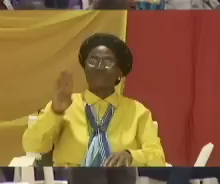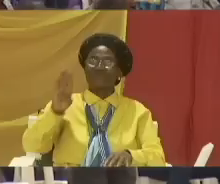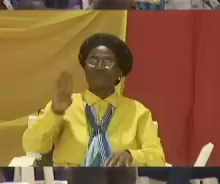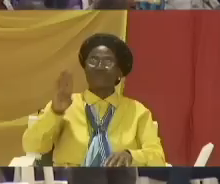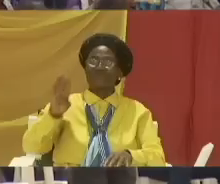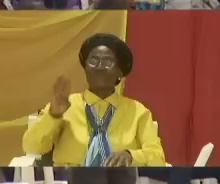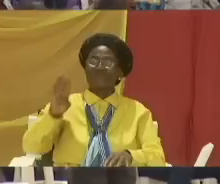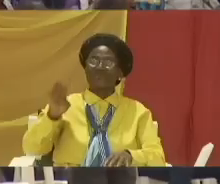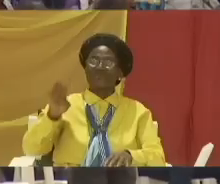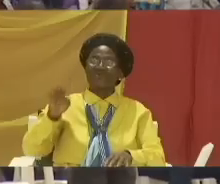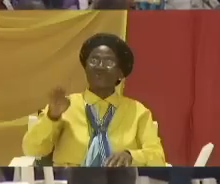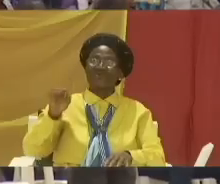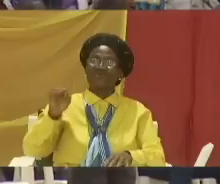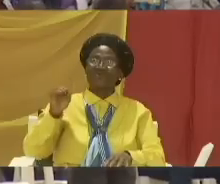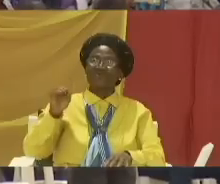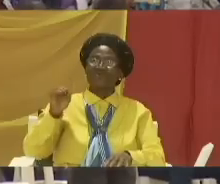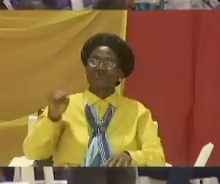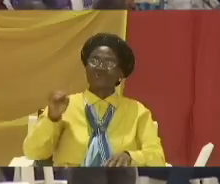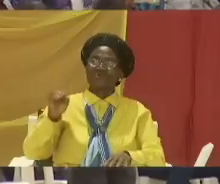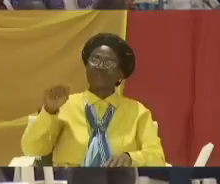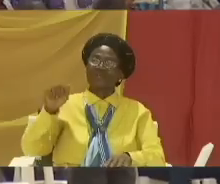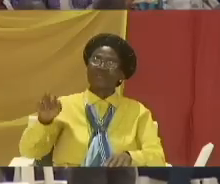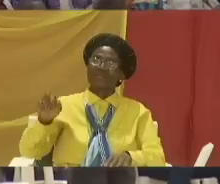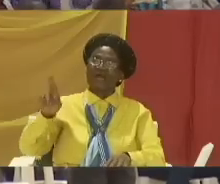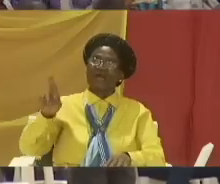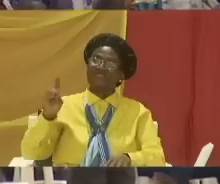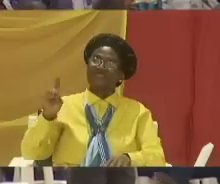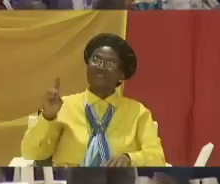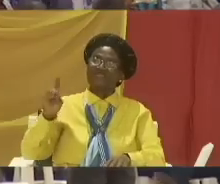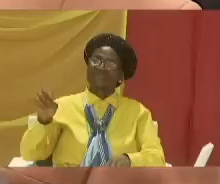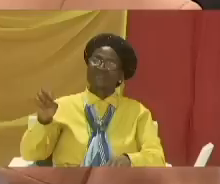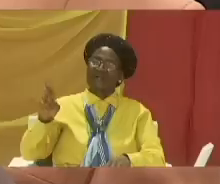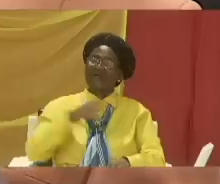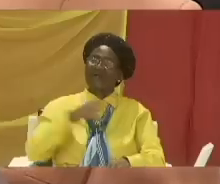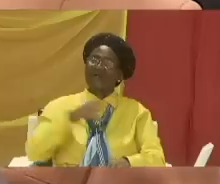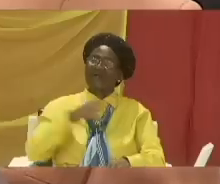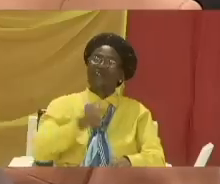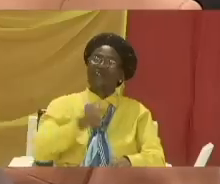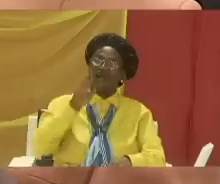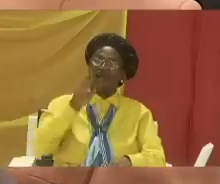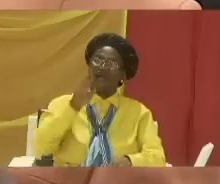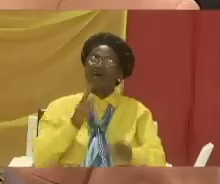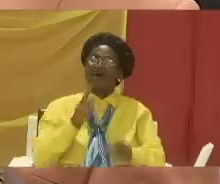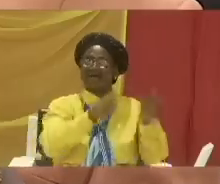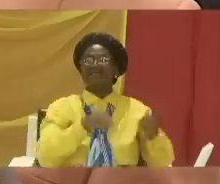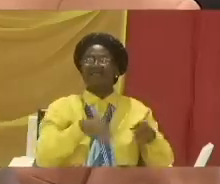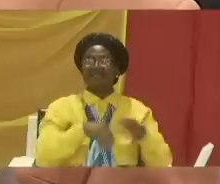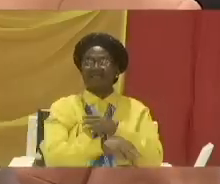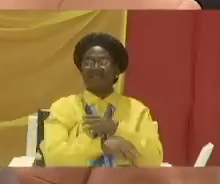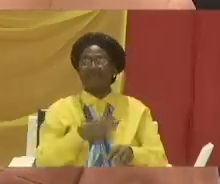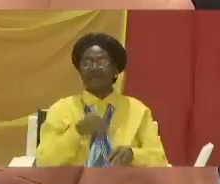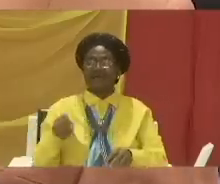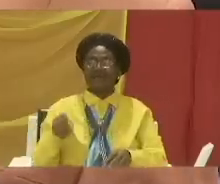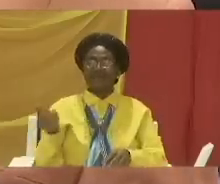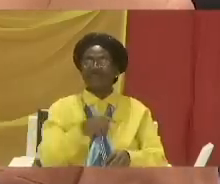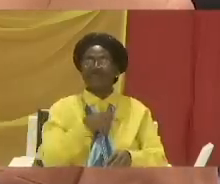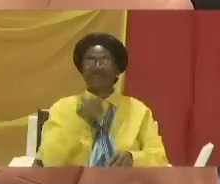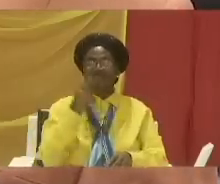You do what you want to do and say, I want to be back in Nigeria.